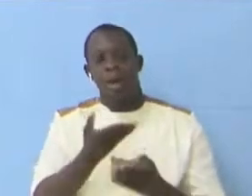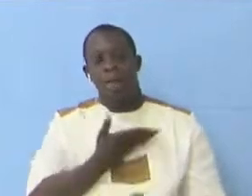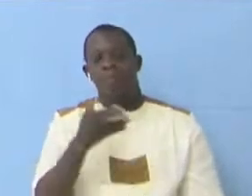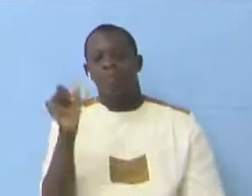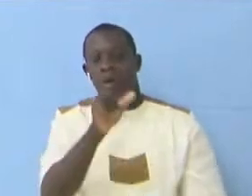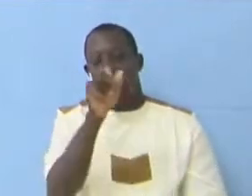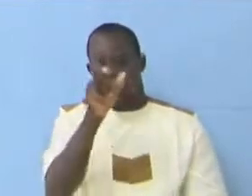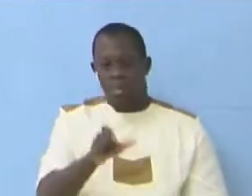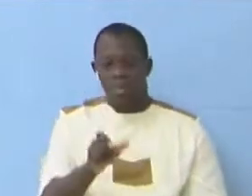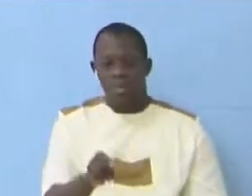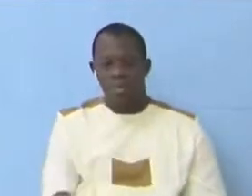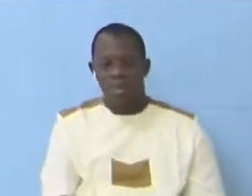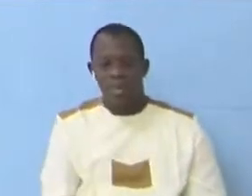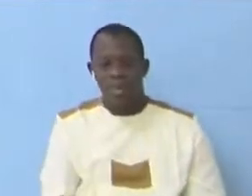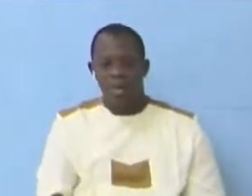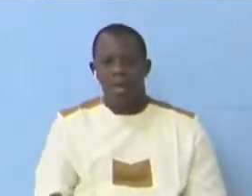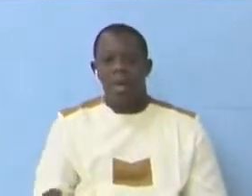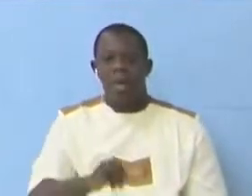Awa